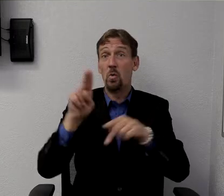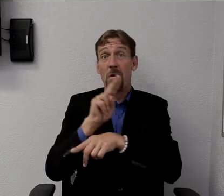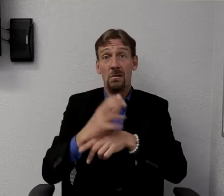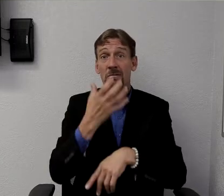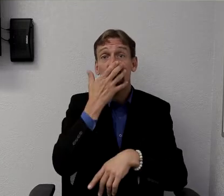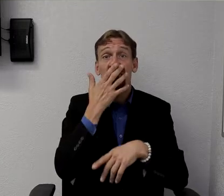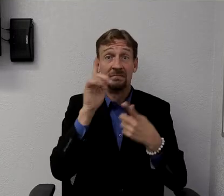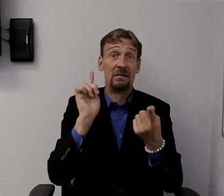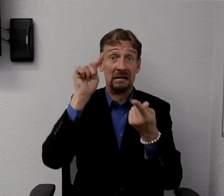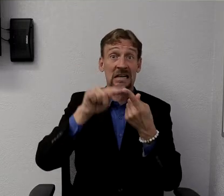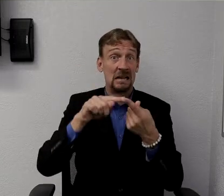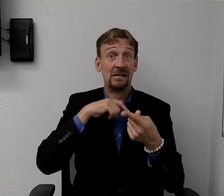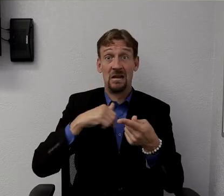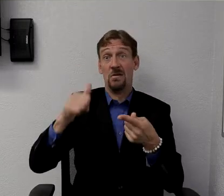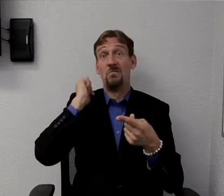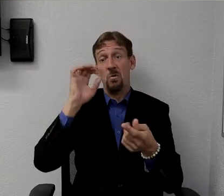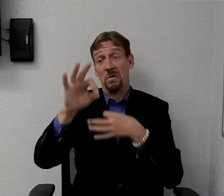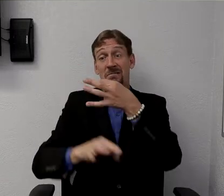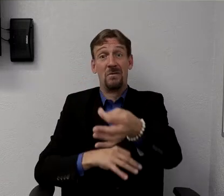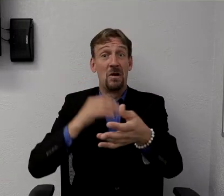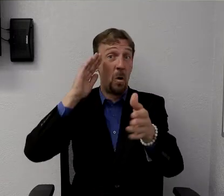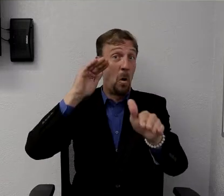it before this pandemic is over.